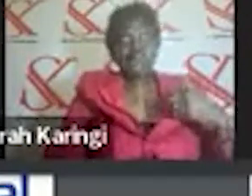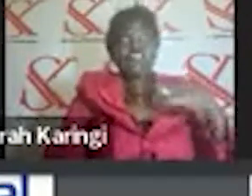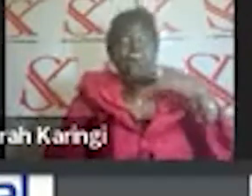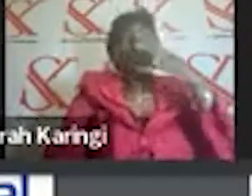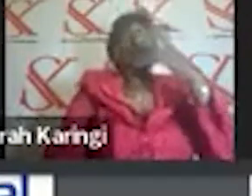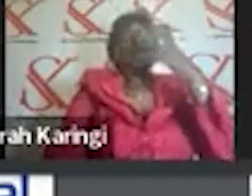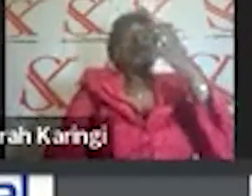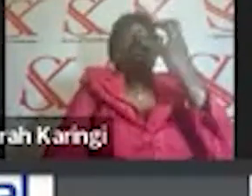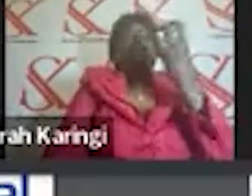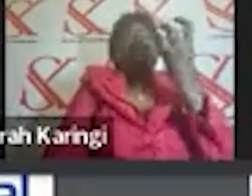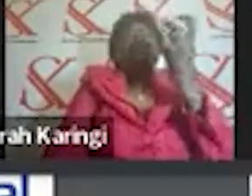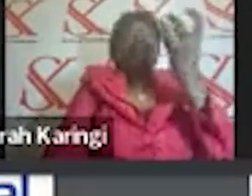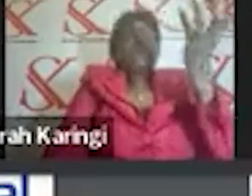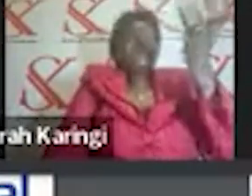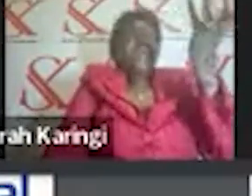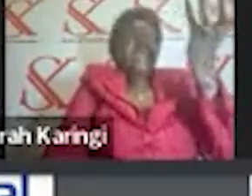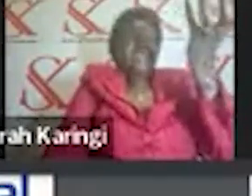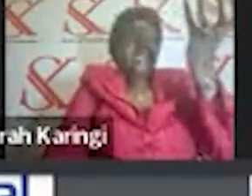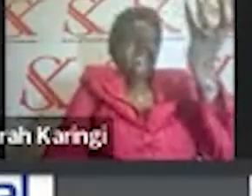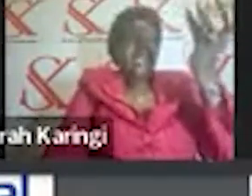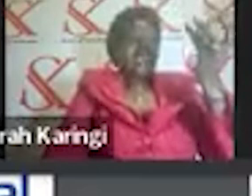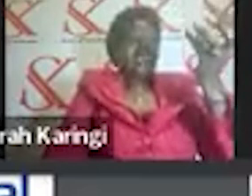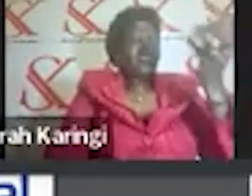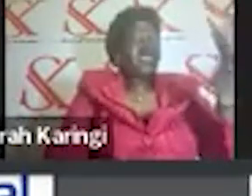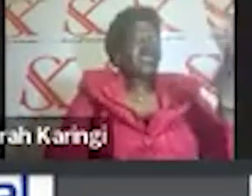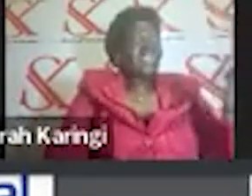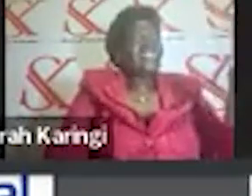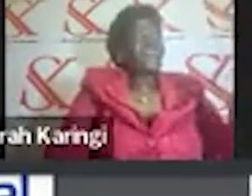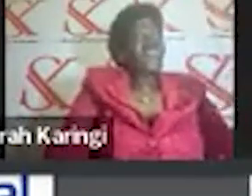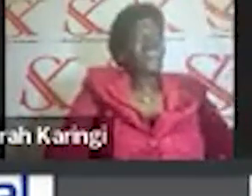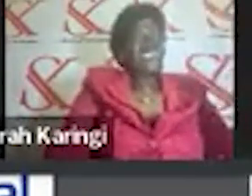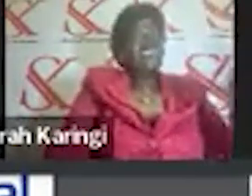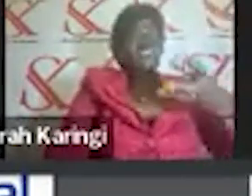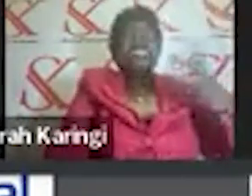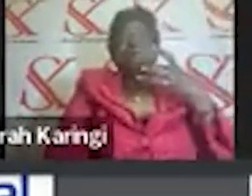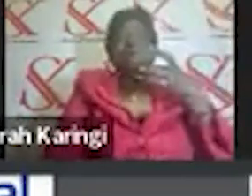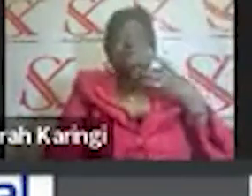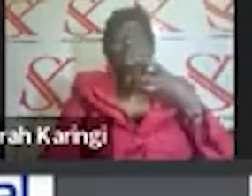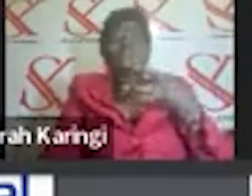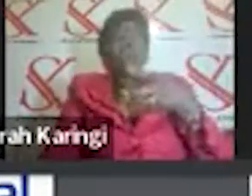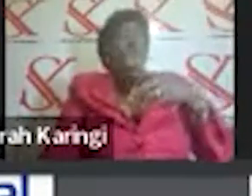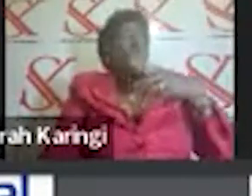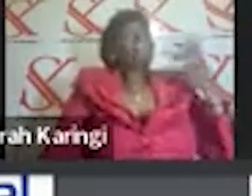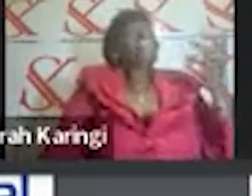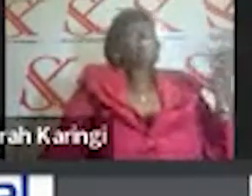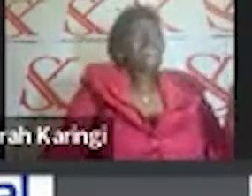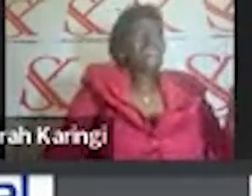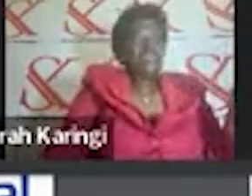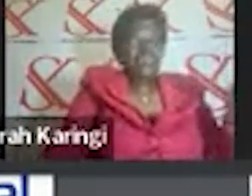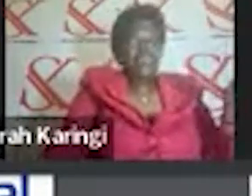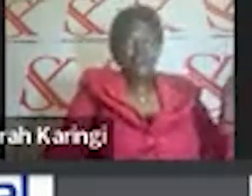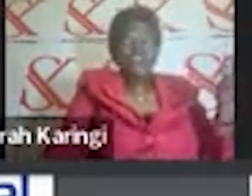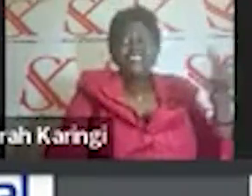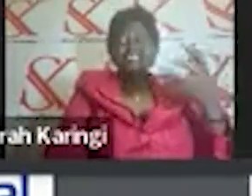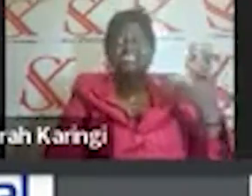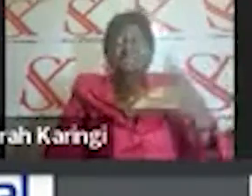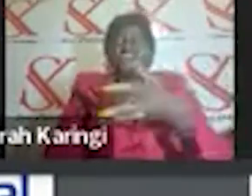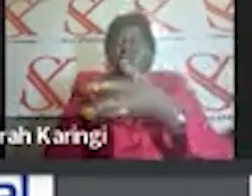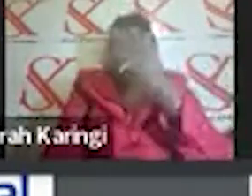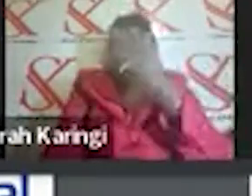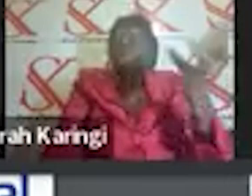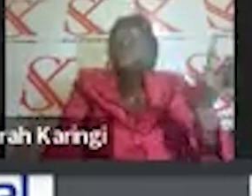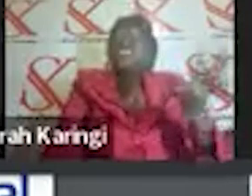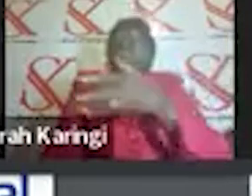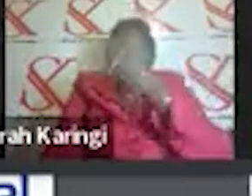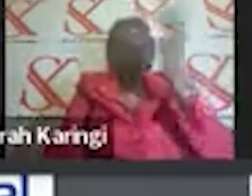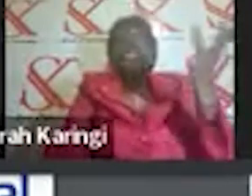Club, because you see, it's about helping others and seeing others change. It's not just about me. When I die, what is it? I don't